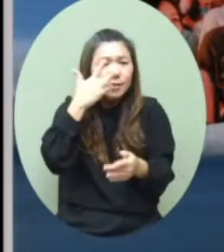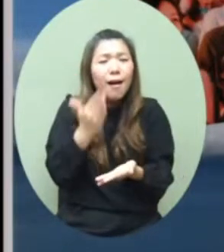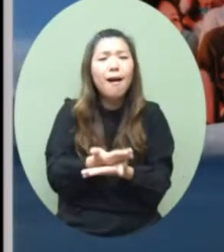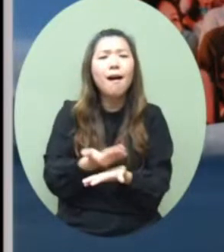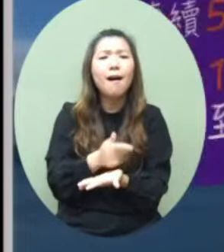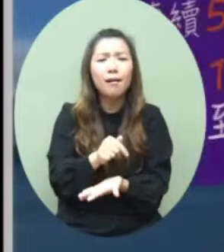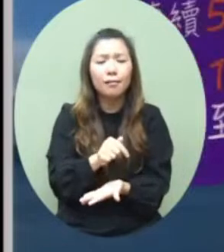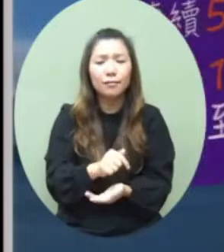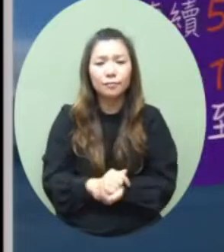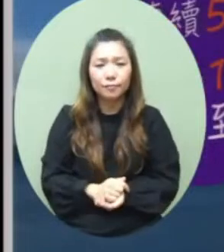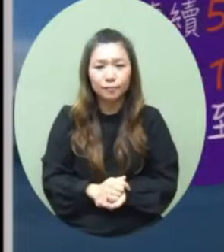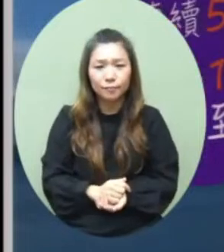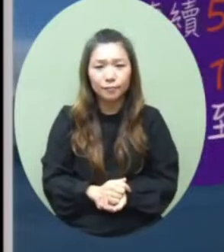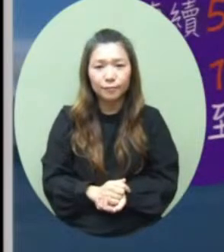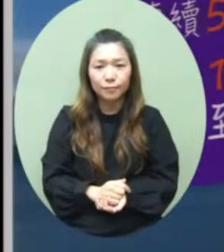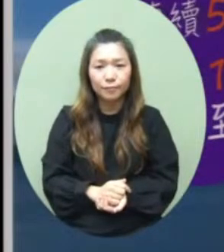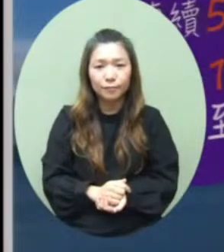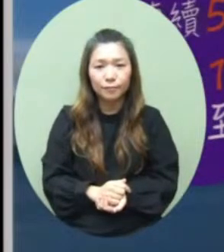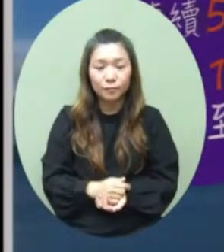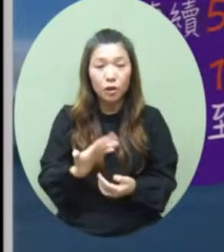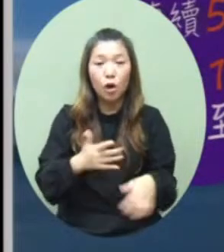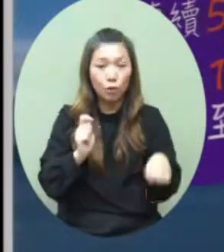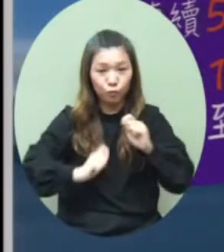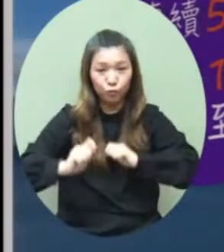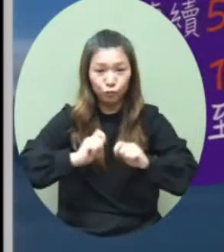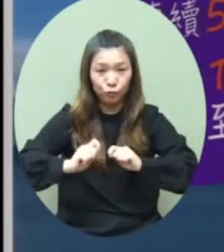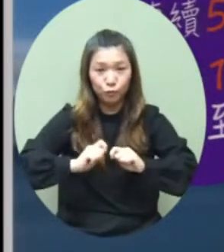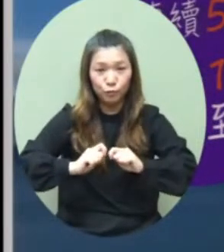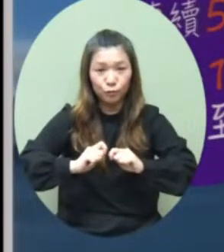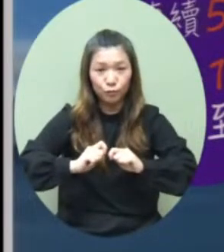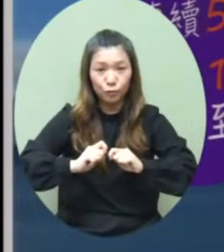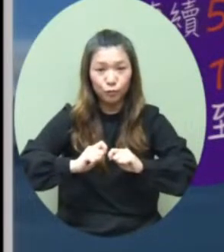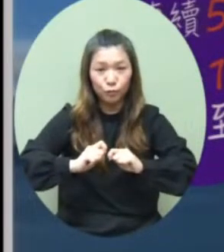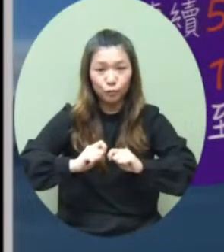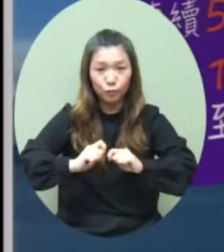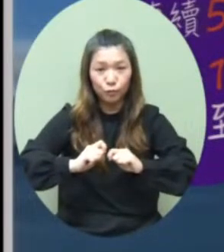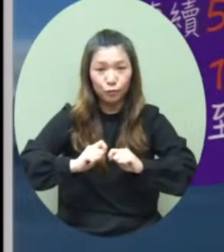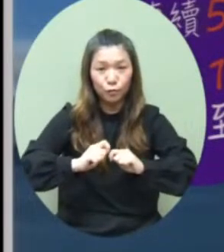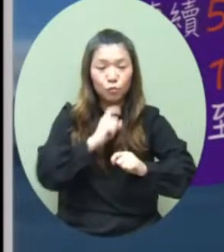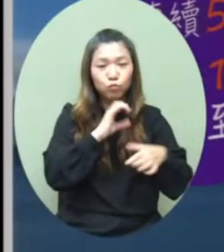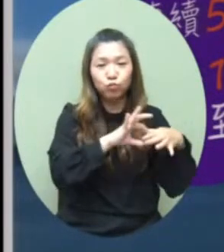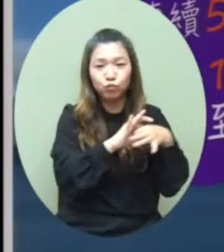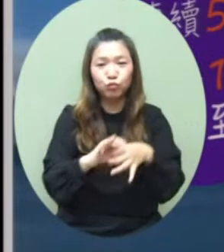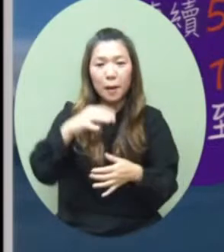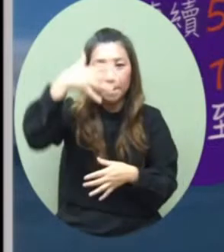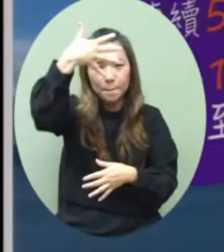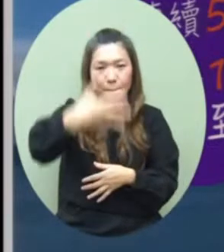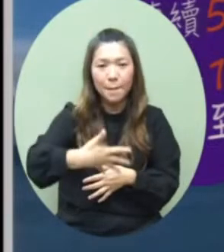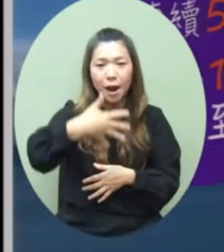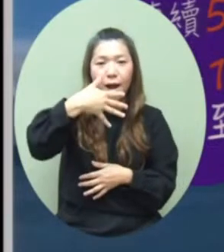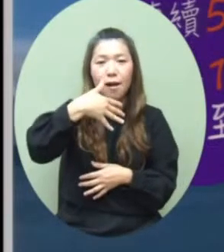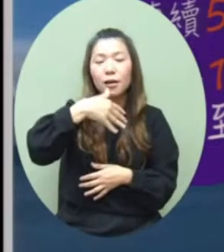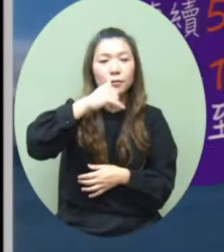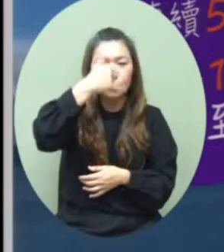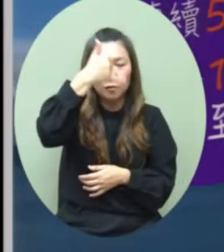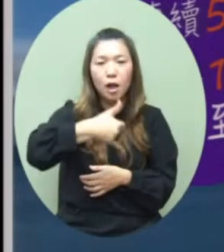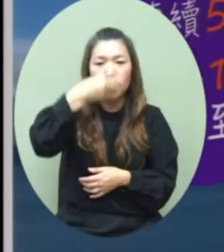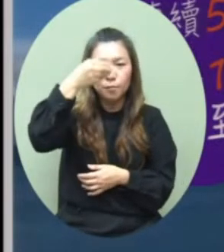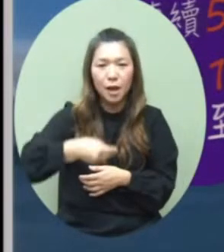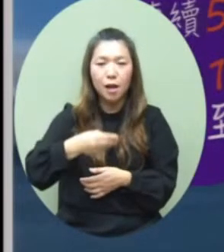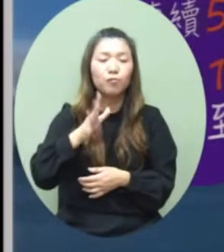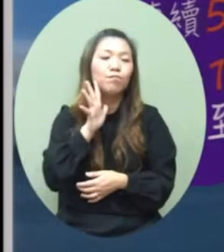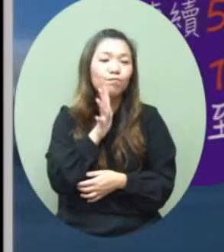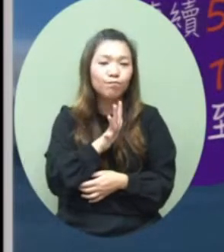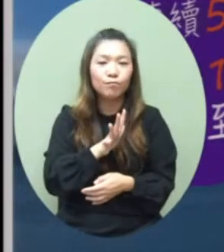experience. This is a brand new attempt by the Hong Kong Tourism Board for 5 weekends in a